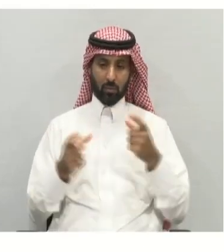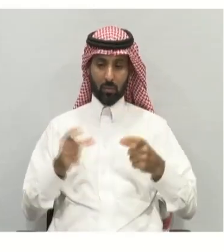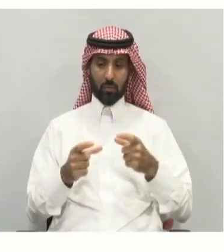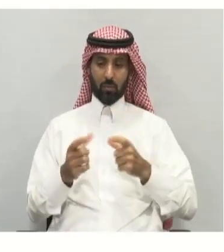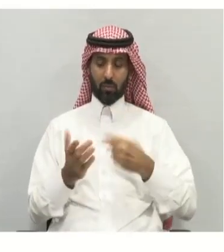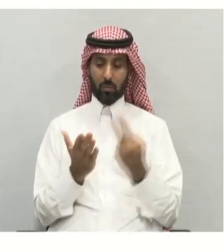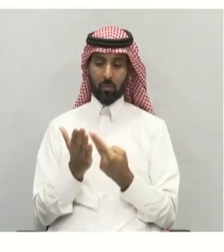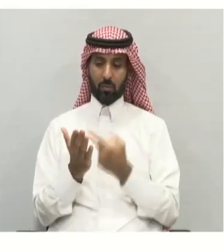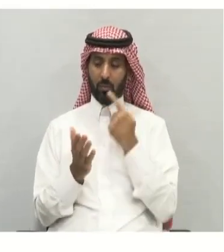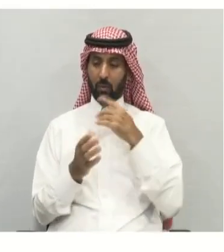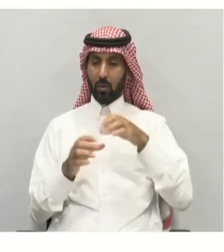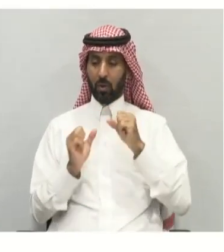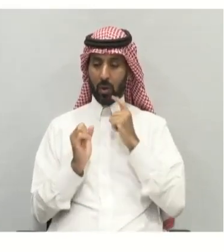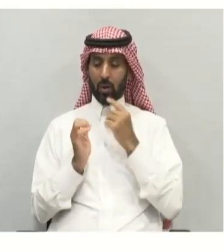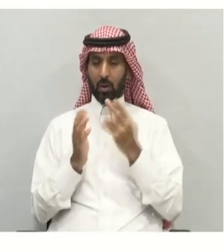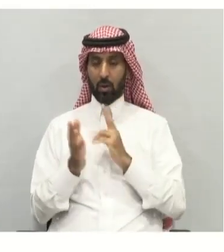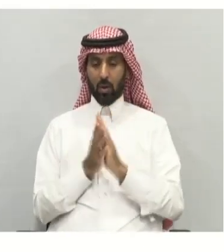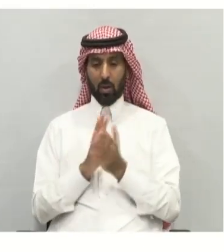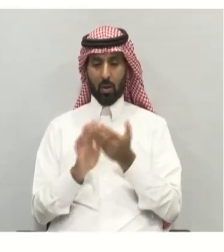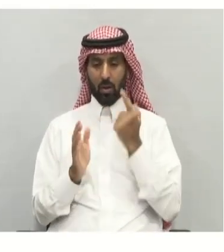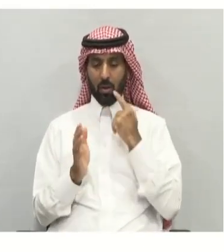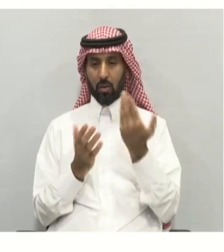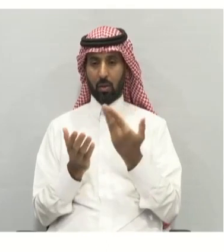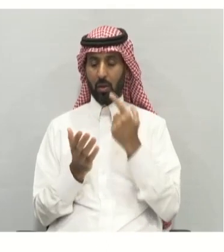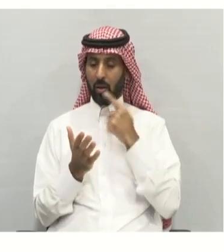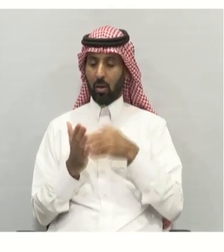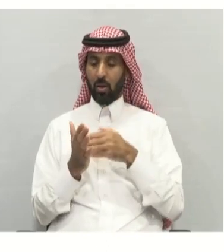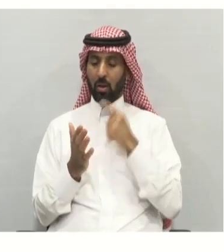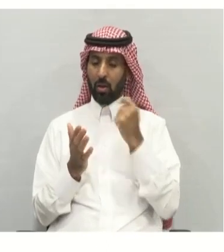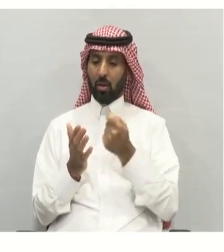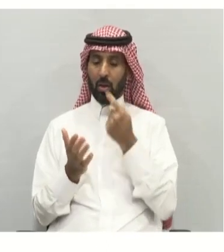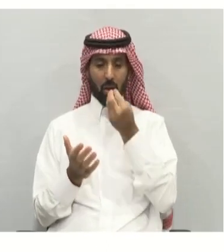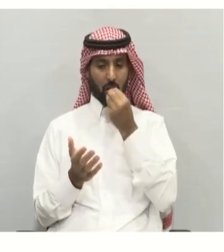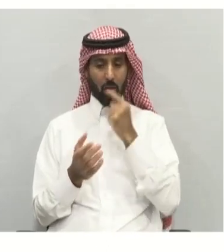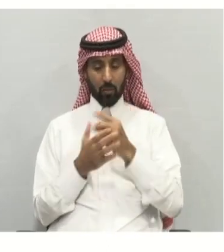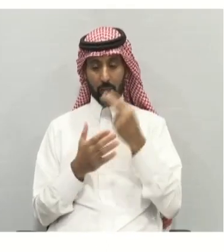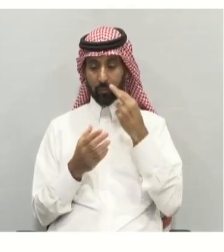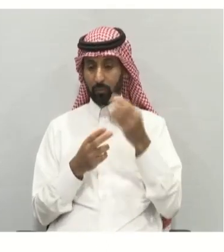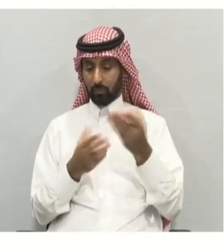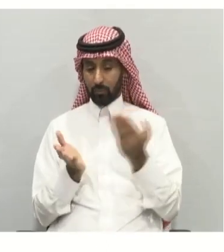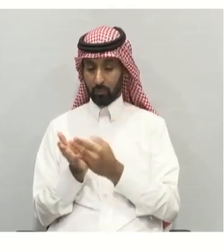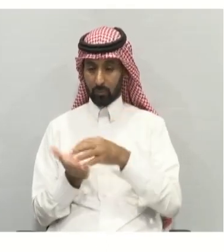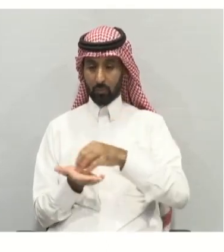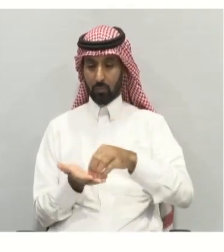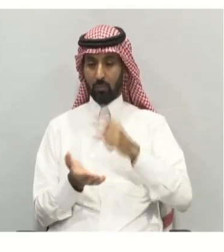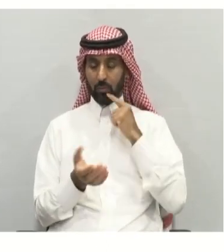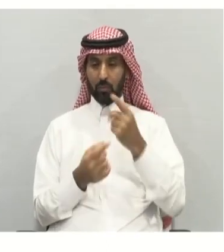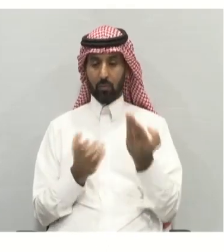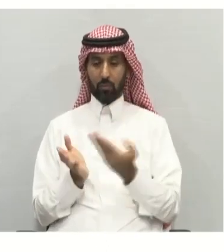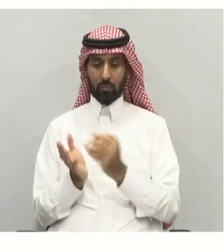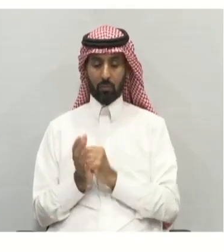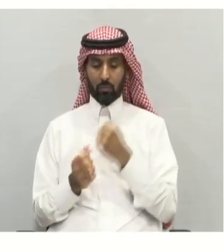for your class, and think about the date, the time, the place, the food and drinks, invitation, the guests,